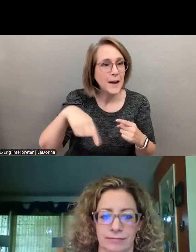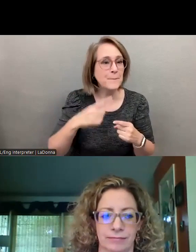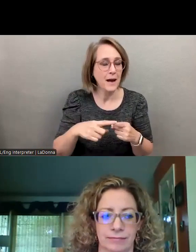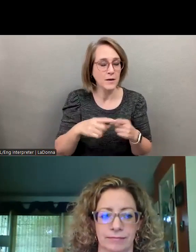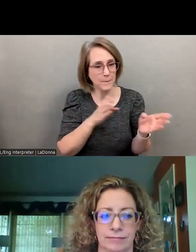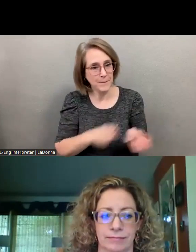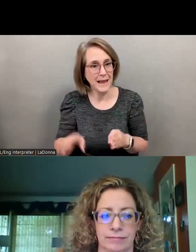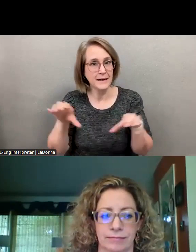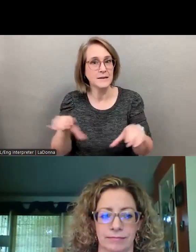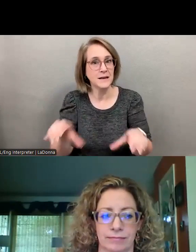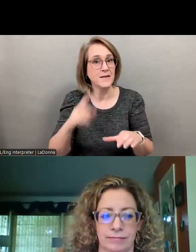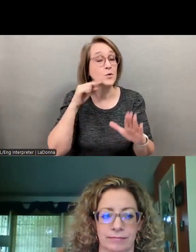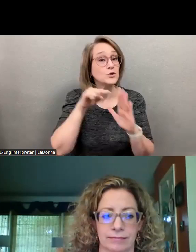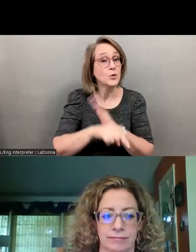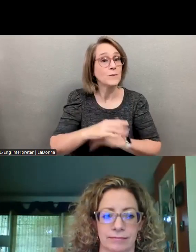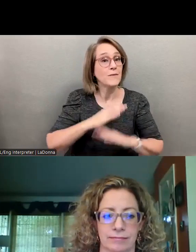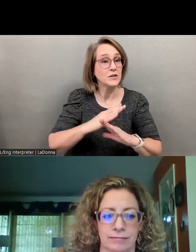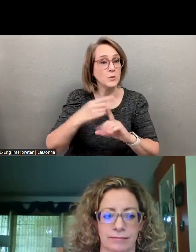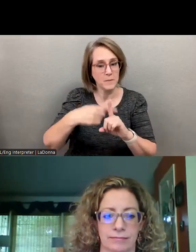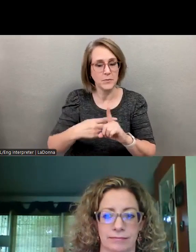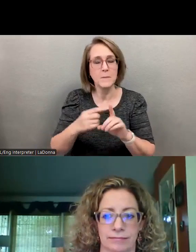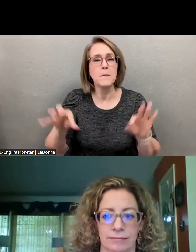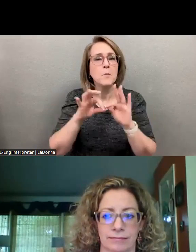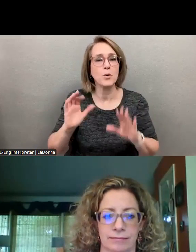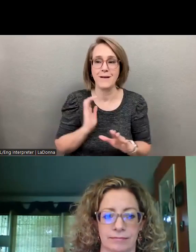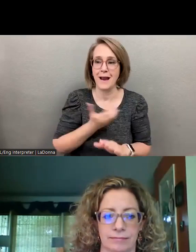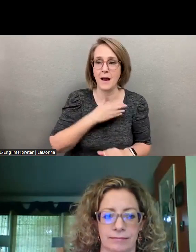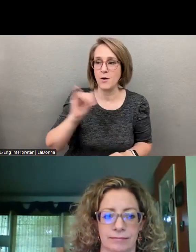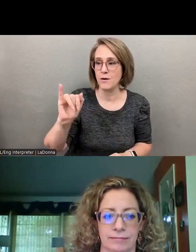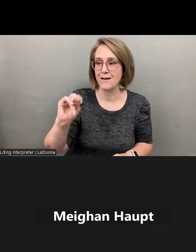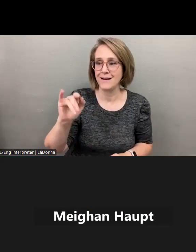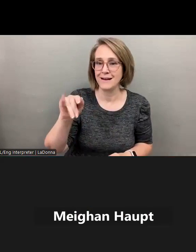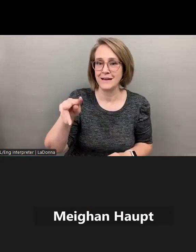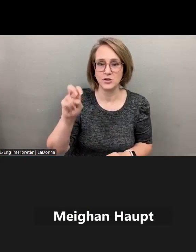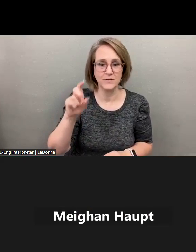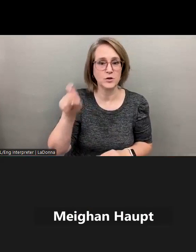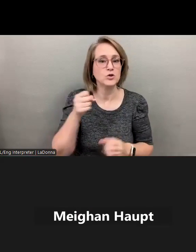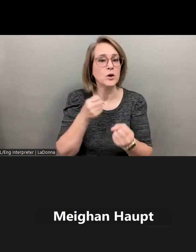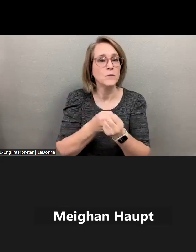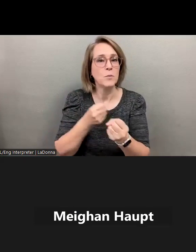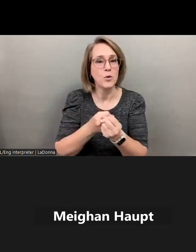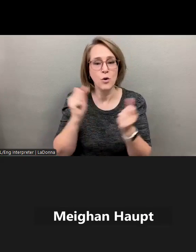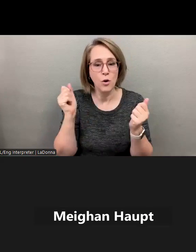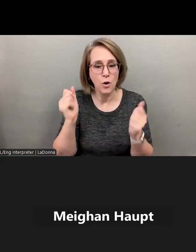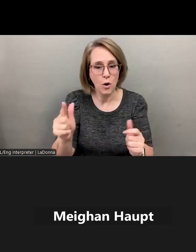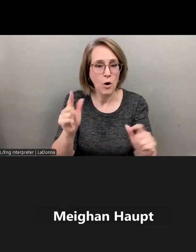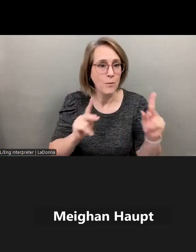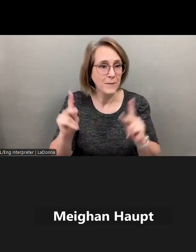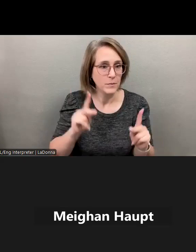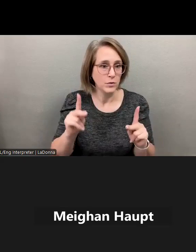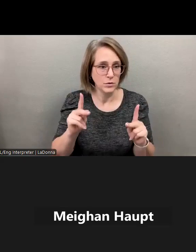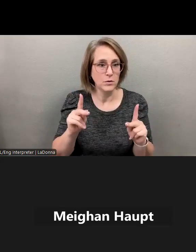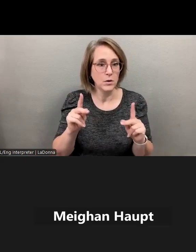Suicide Prevention Month and beyond, we want to be mindful that our initiatives should be geared to support all communities. And whatever our